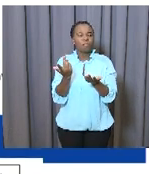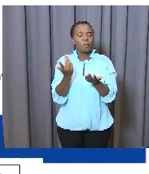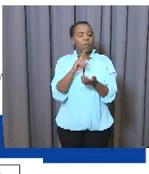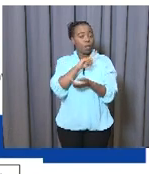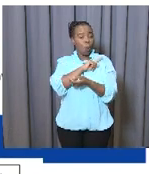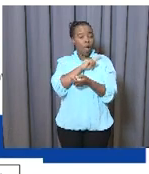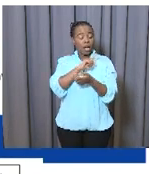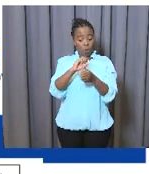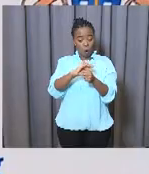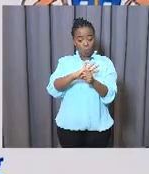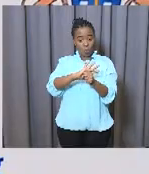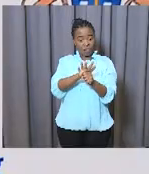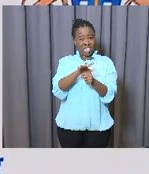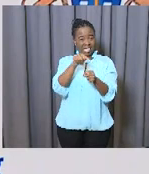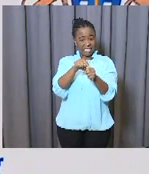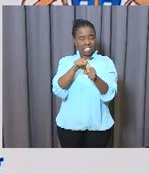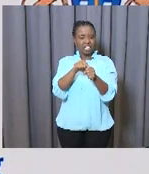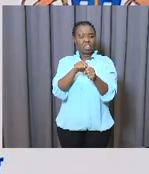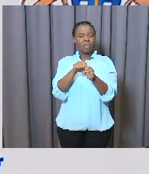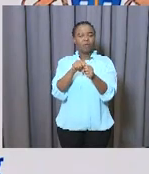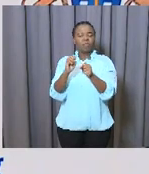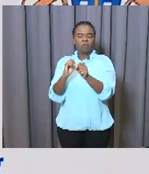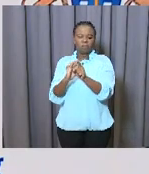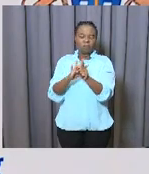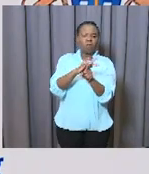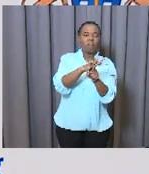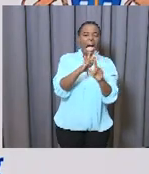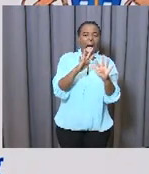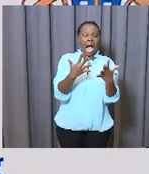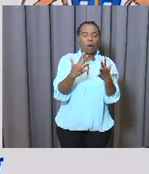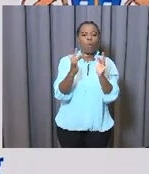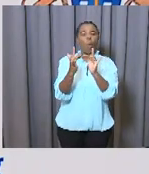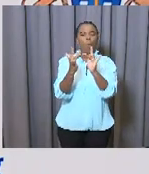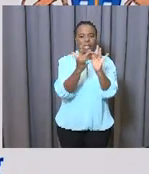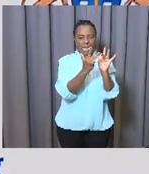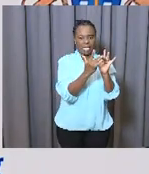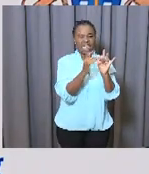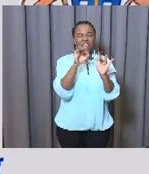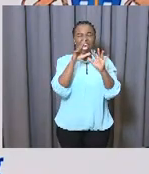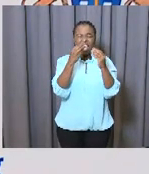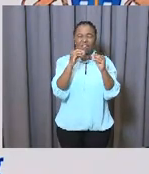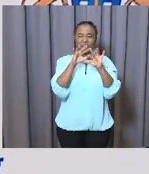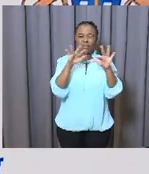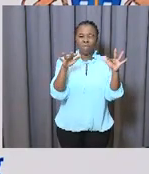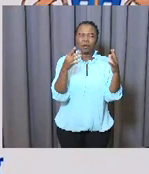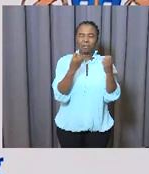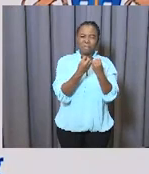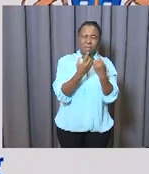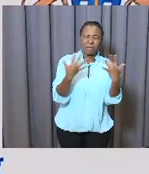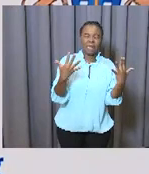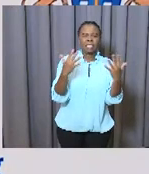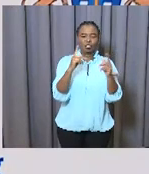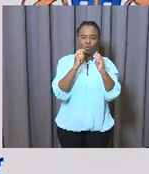because COVID-19 is transmitted through contact. So where you have high densities, public transport system,